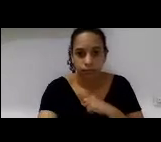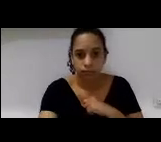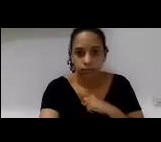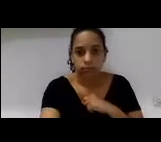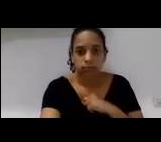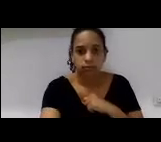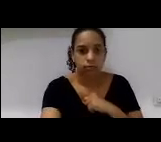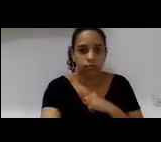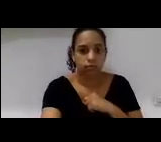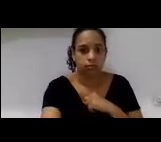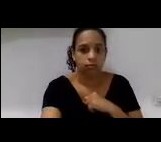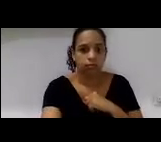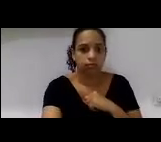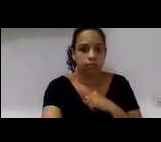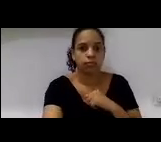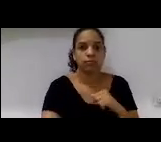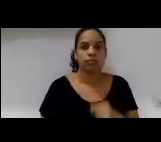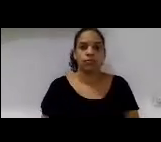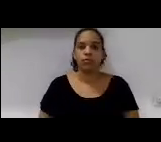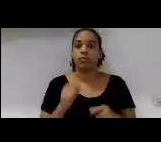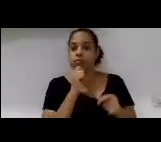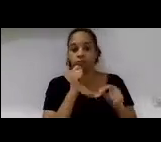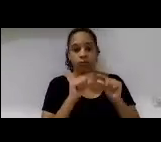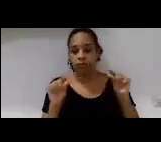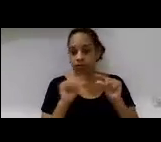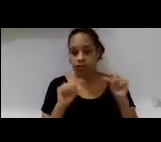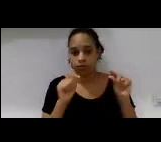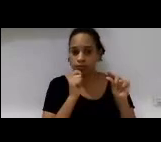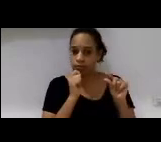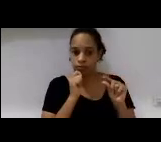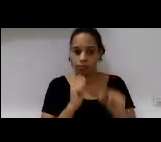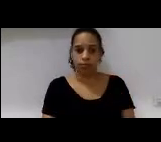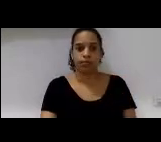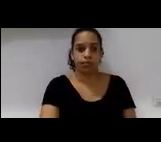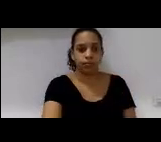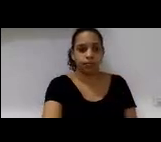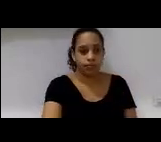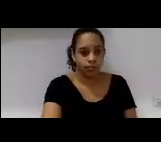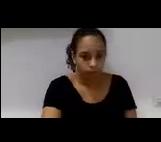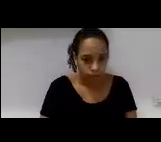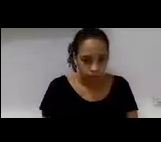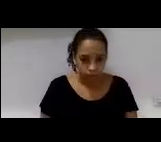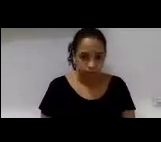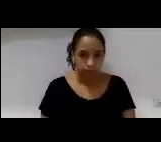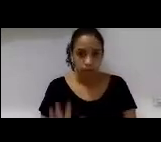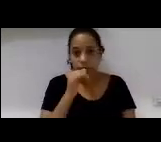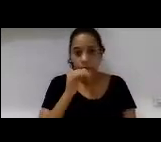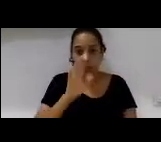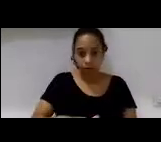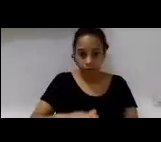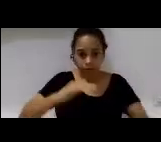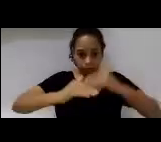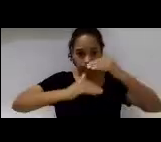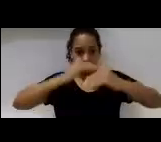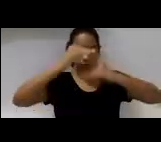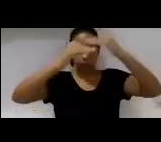needs to get elected, but its policies are unpopular with the electorate. What's it going to do? or a worker who discovers that their skill